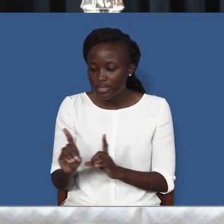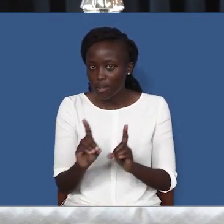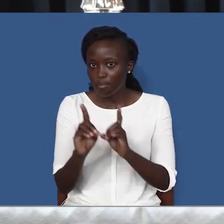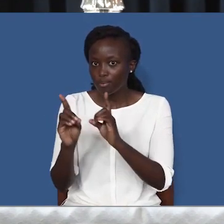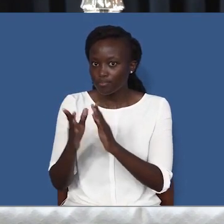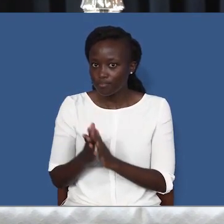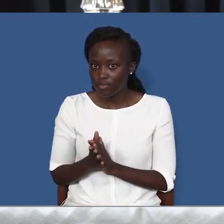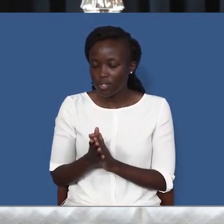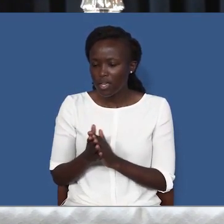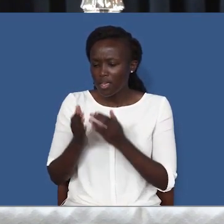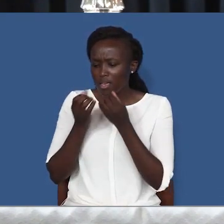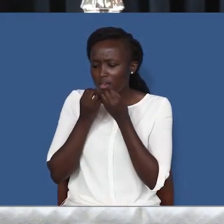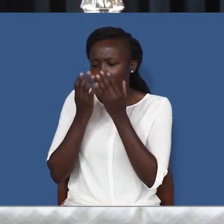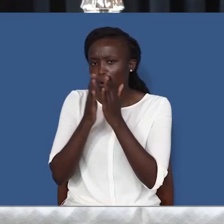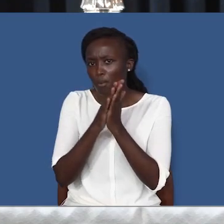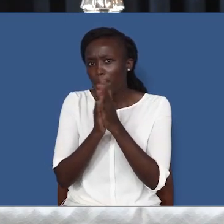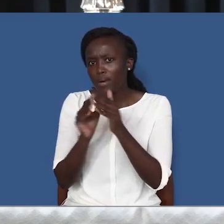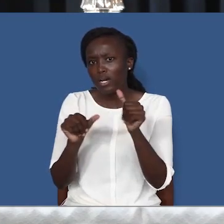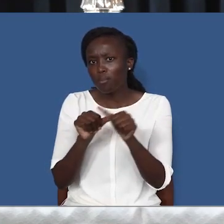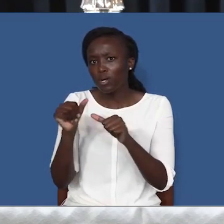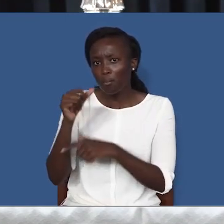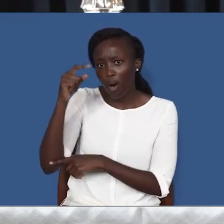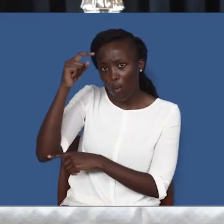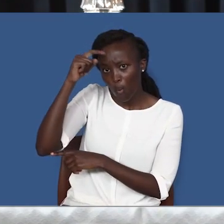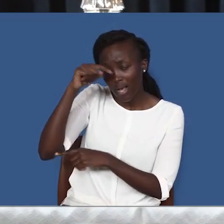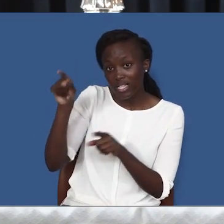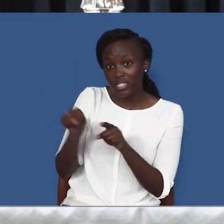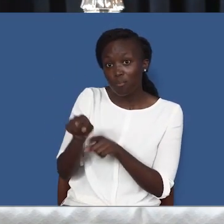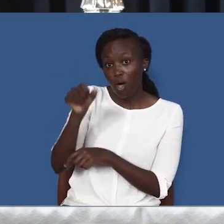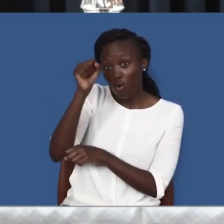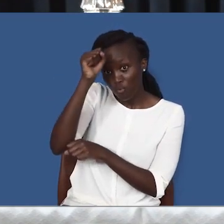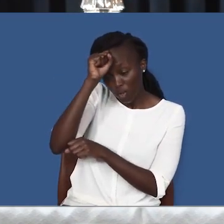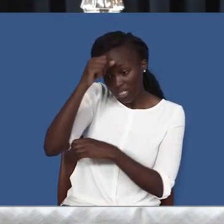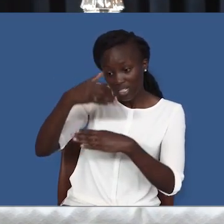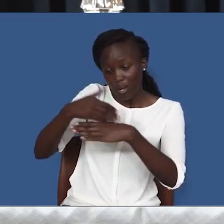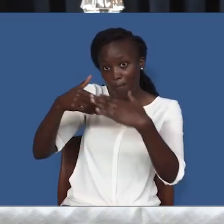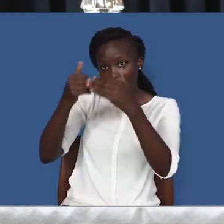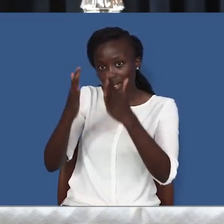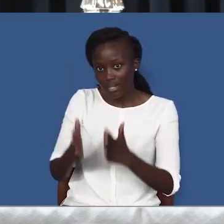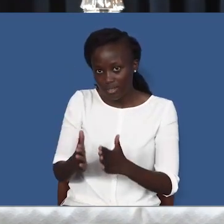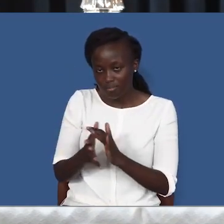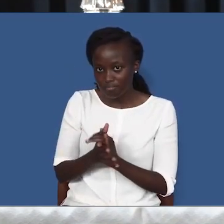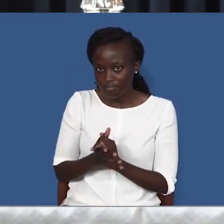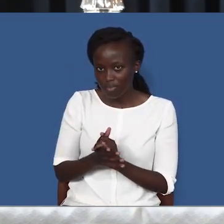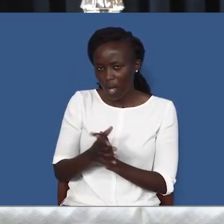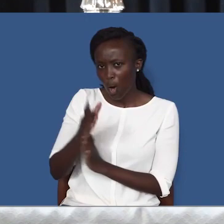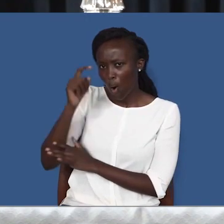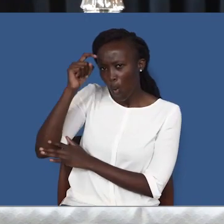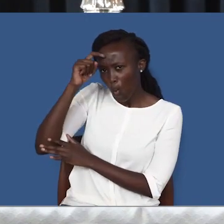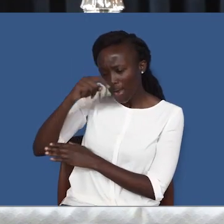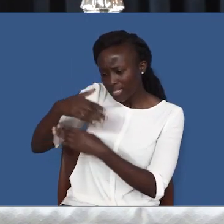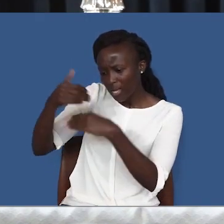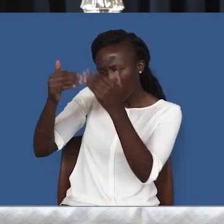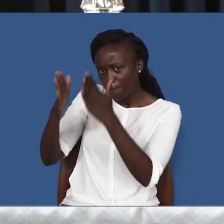about the parable of the wise and the foolish builders. The wise builder built his house